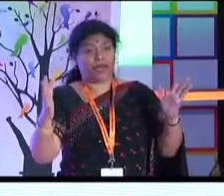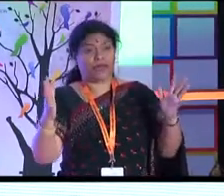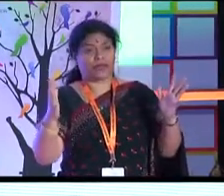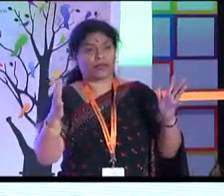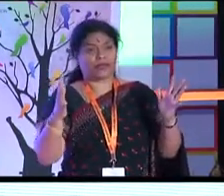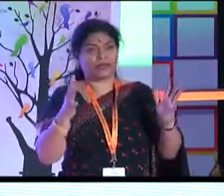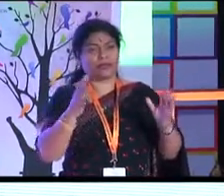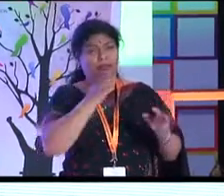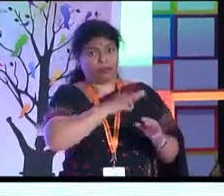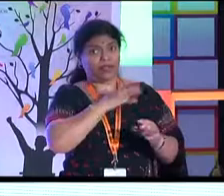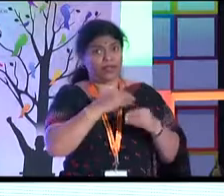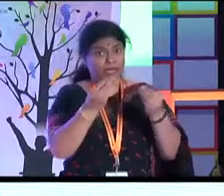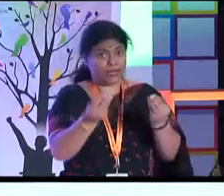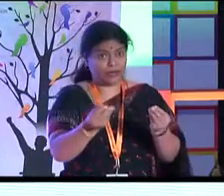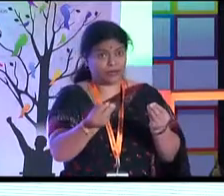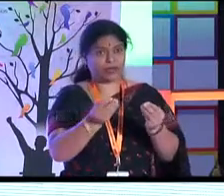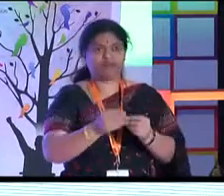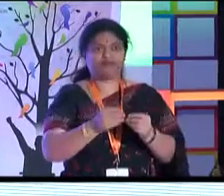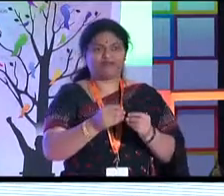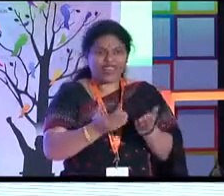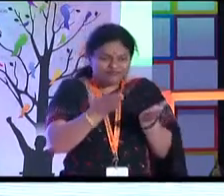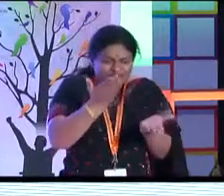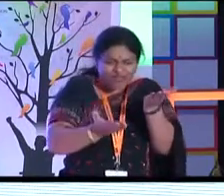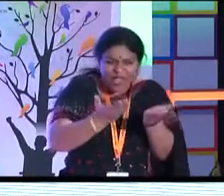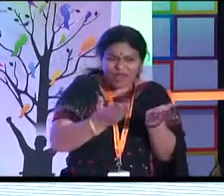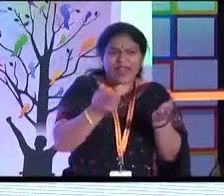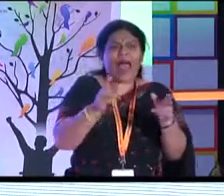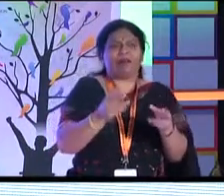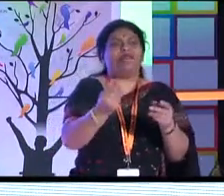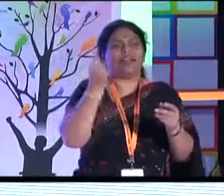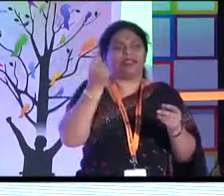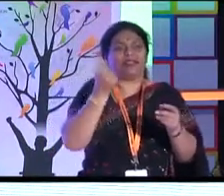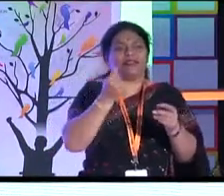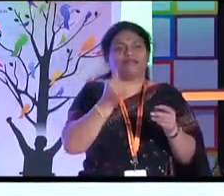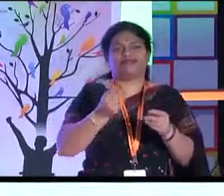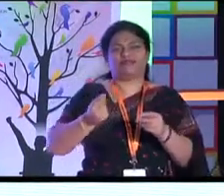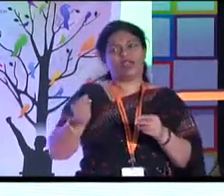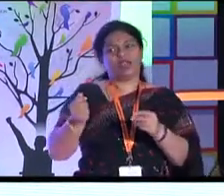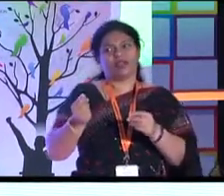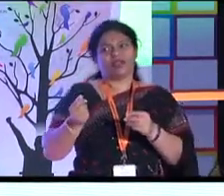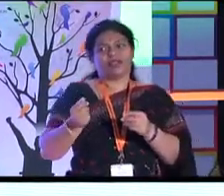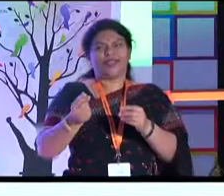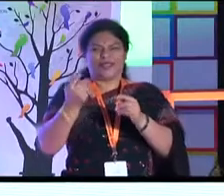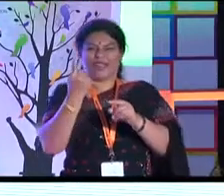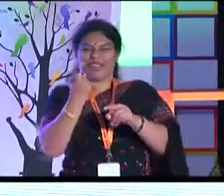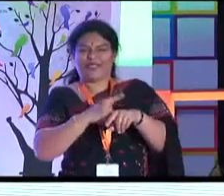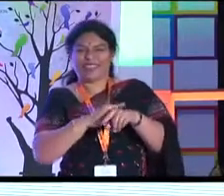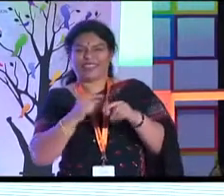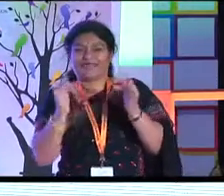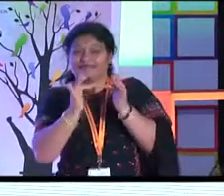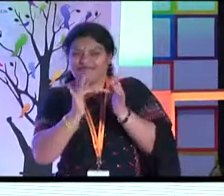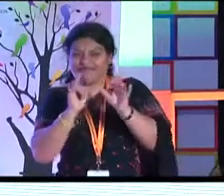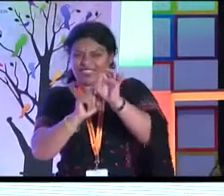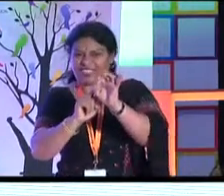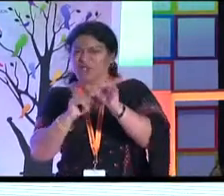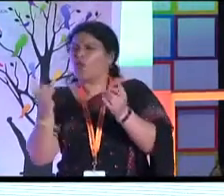of benefit, then scaling will happen very quickly. We are running out of time, but I want to ask a last googly question. What